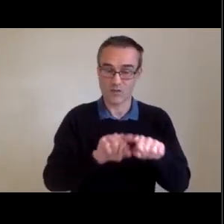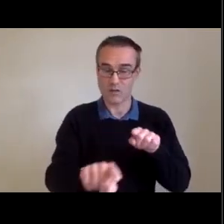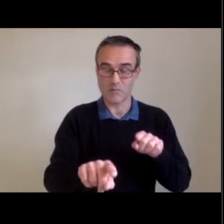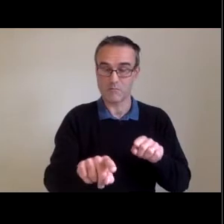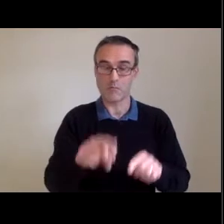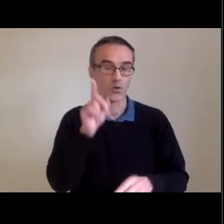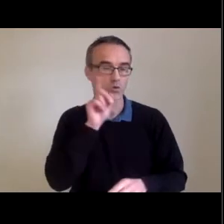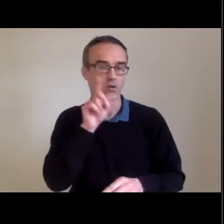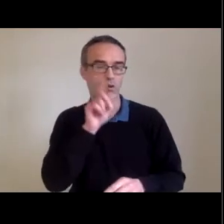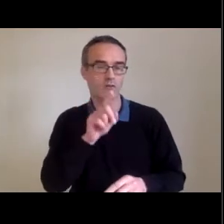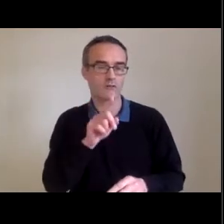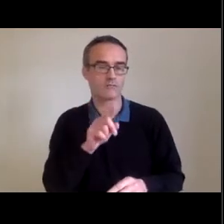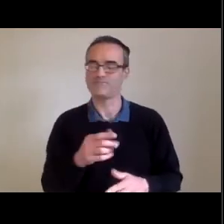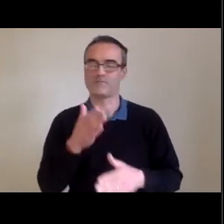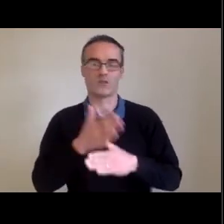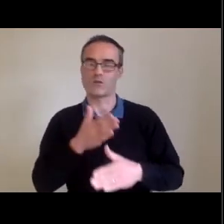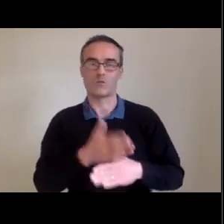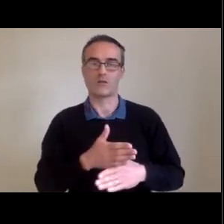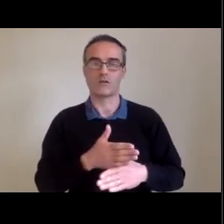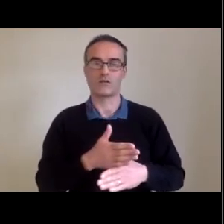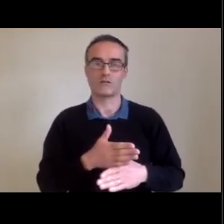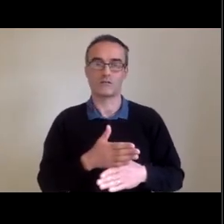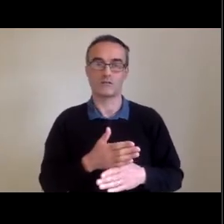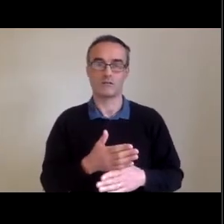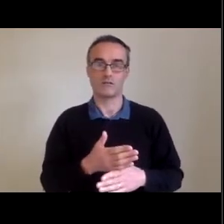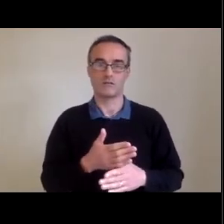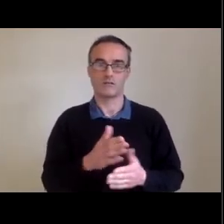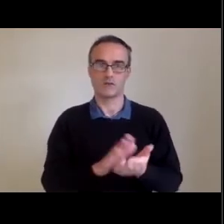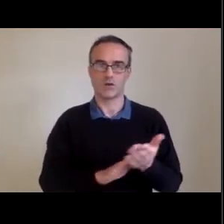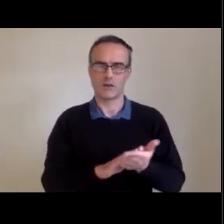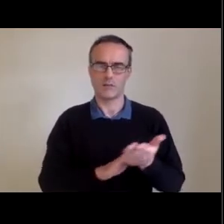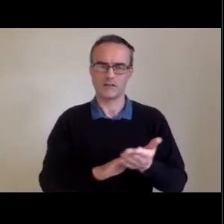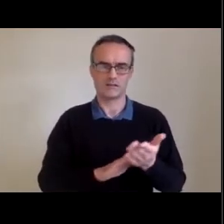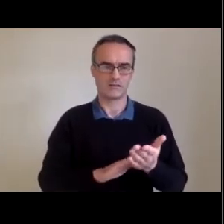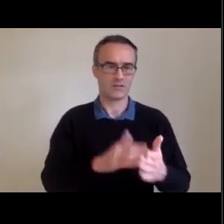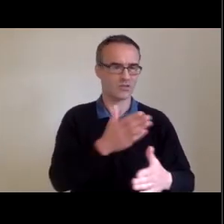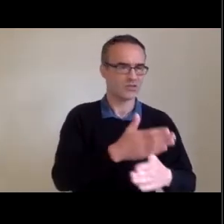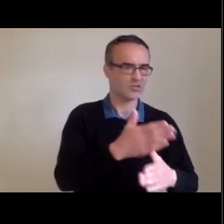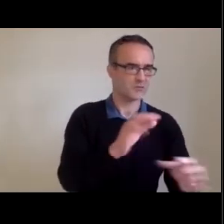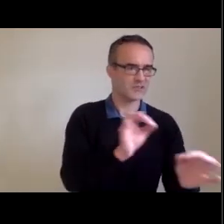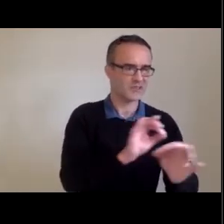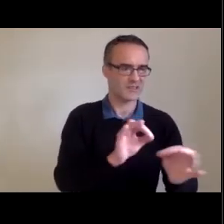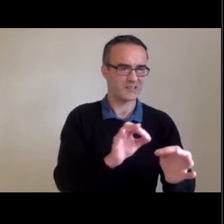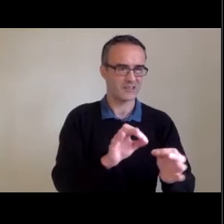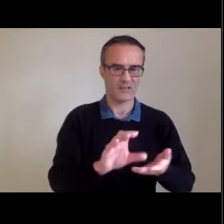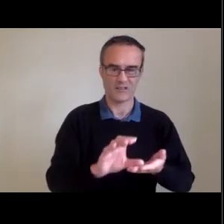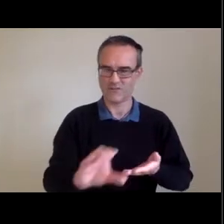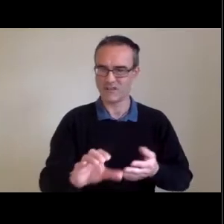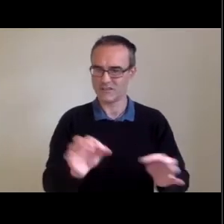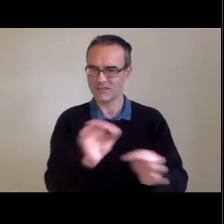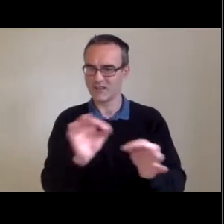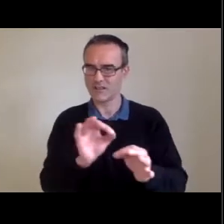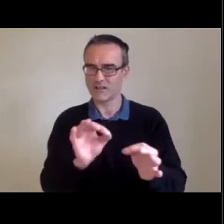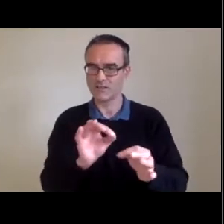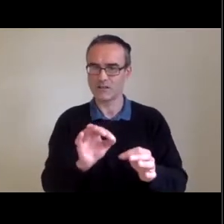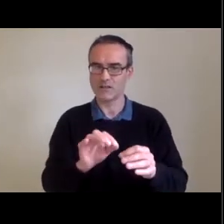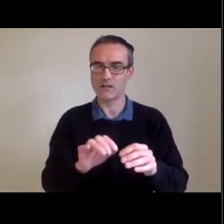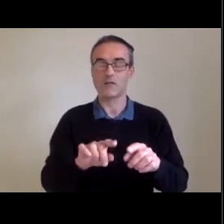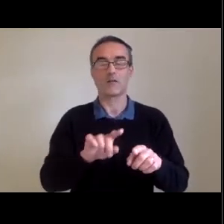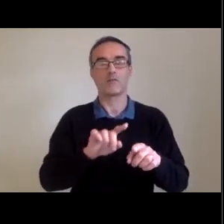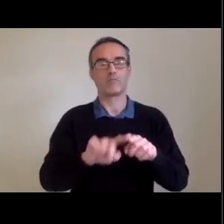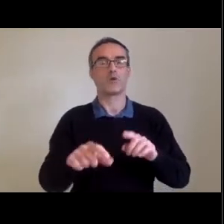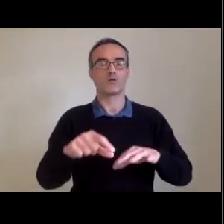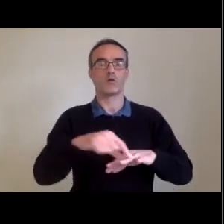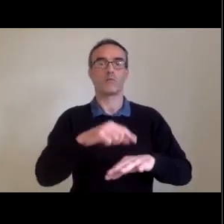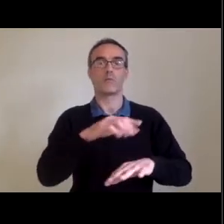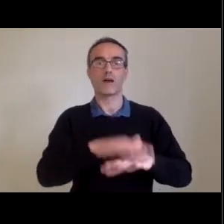and there's no funding, most of the girls get married. And when you don't have employment, most people, their husband tells them to stay